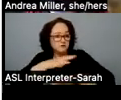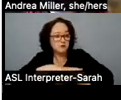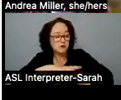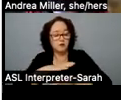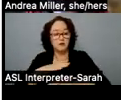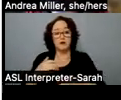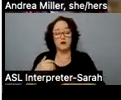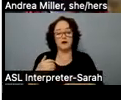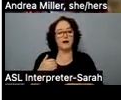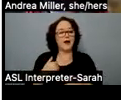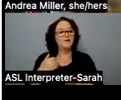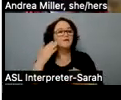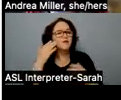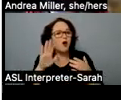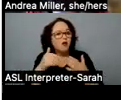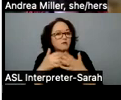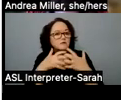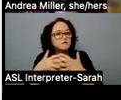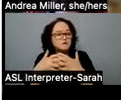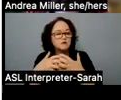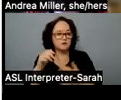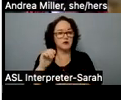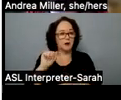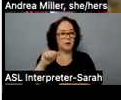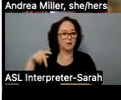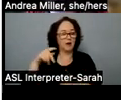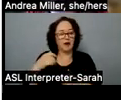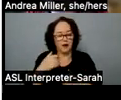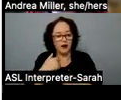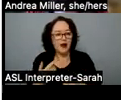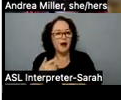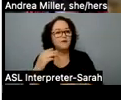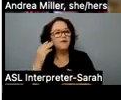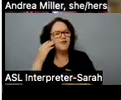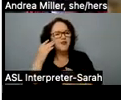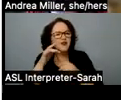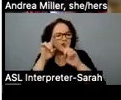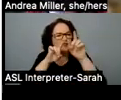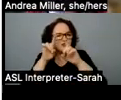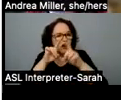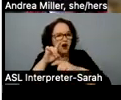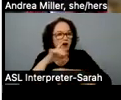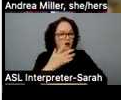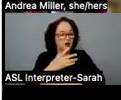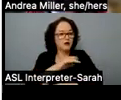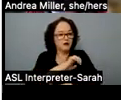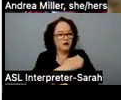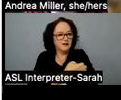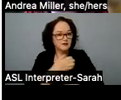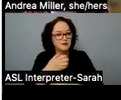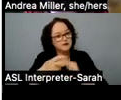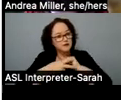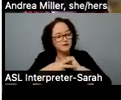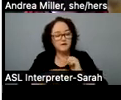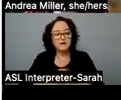Star appliances and furnaces, high efficiency plumbing, toilets, showers, and faucets, as well as argon-filled